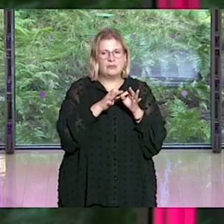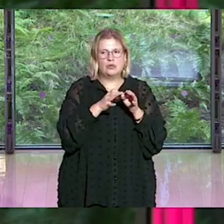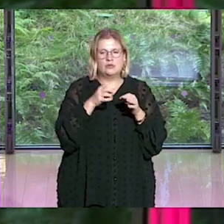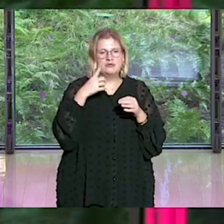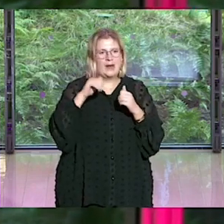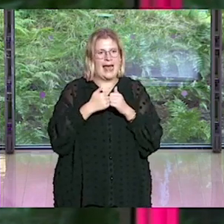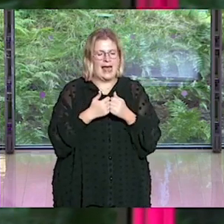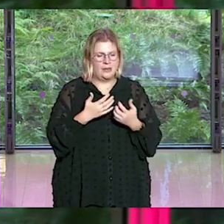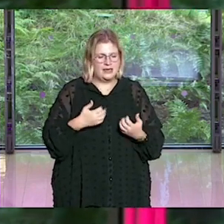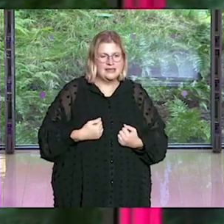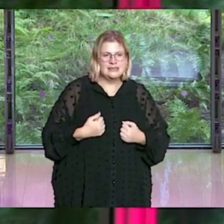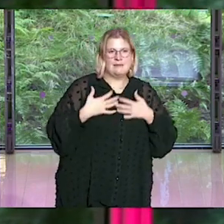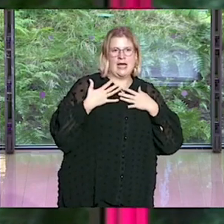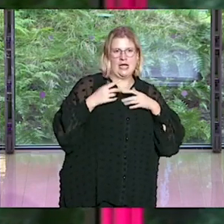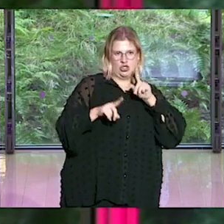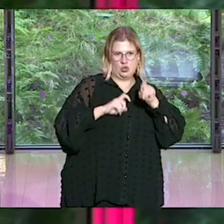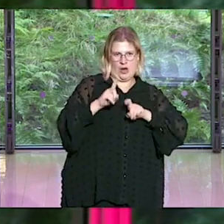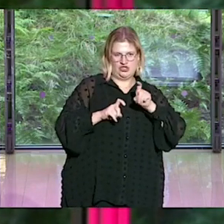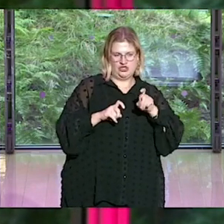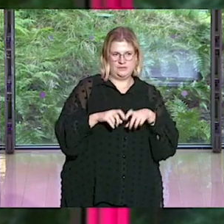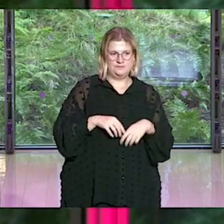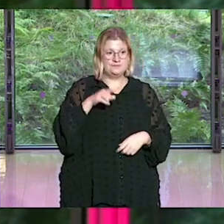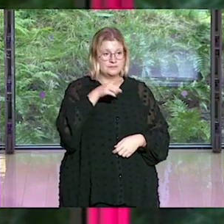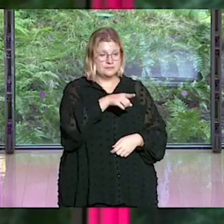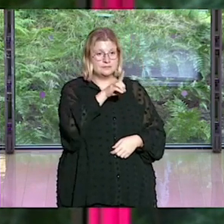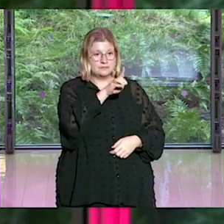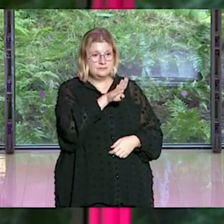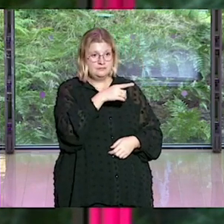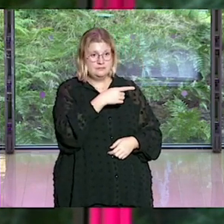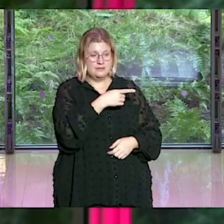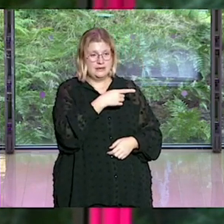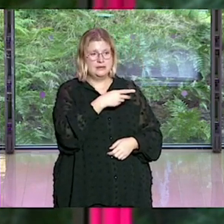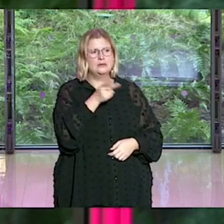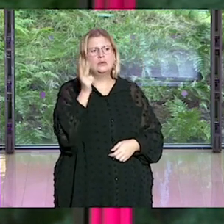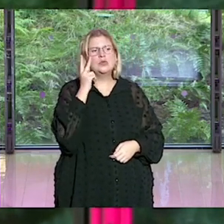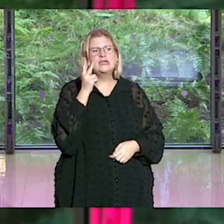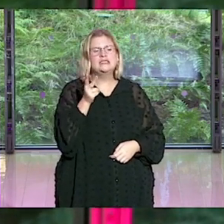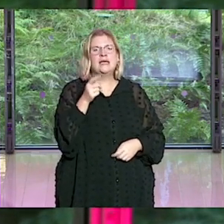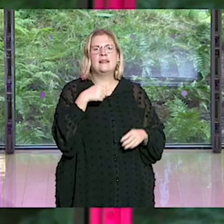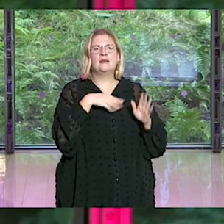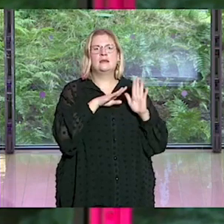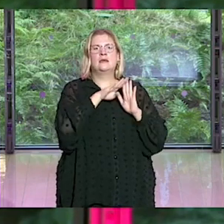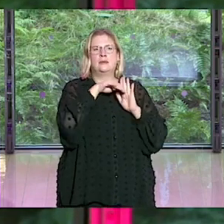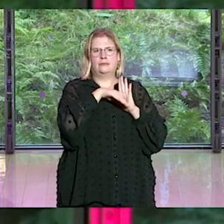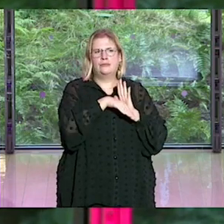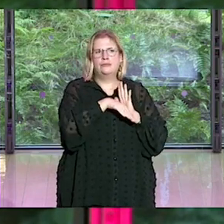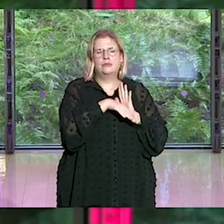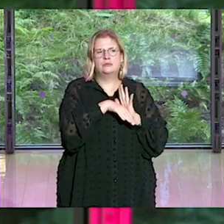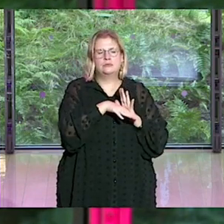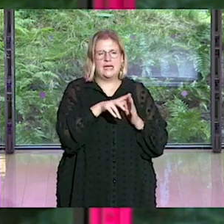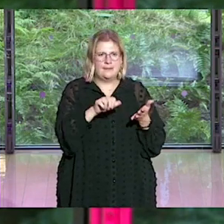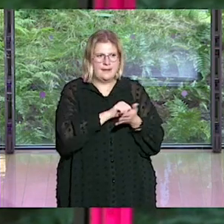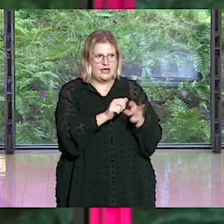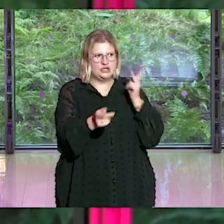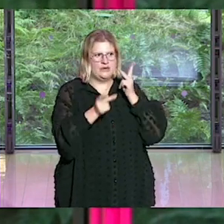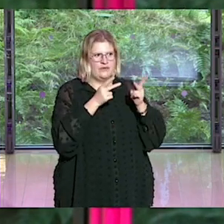inspire questions. Even this dashboard, we see this kind of dip in page views that happened